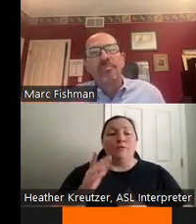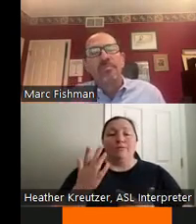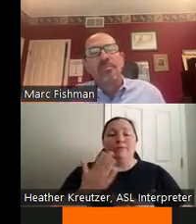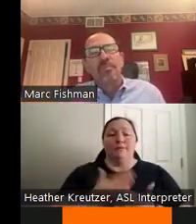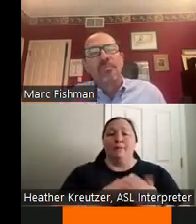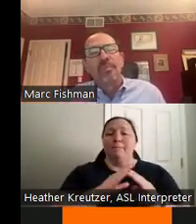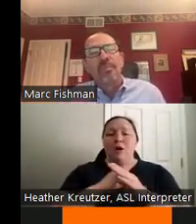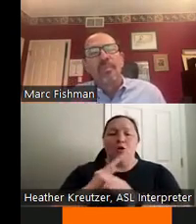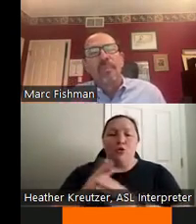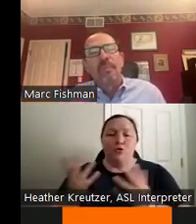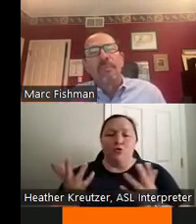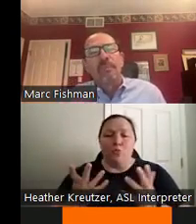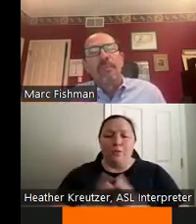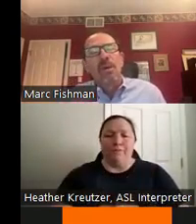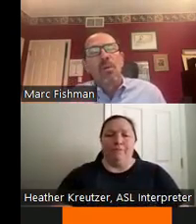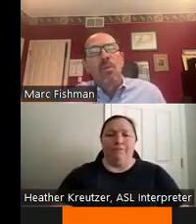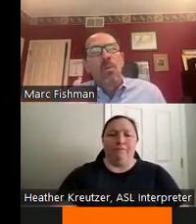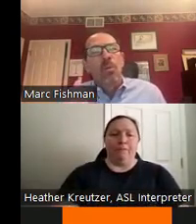outcomes?